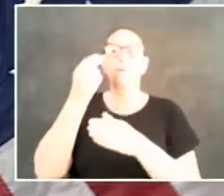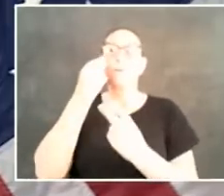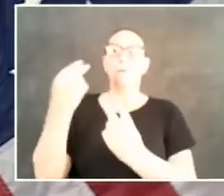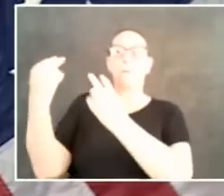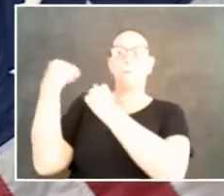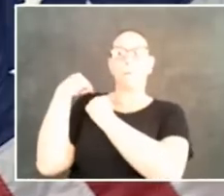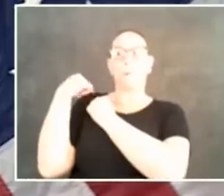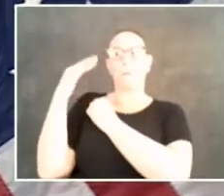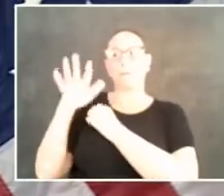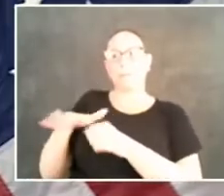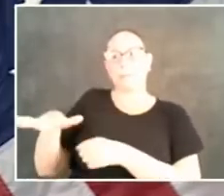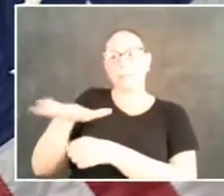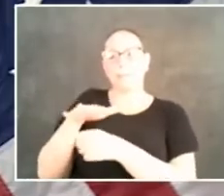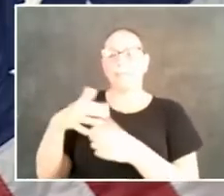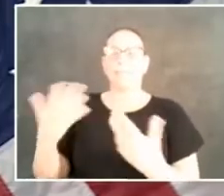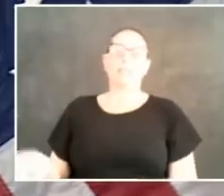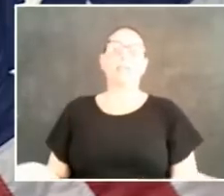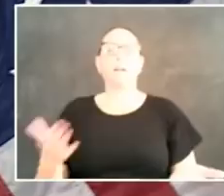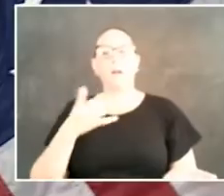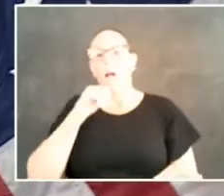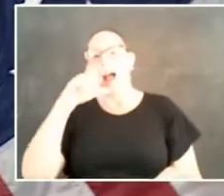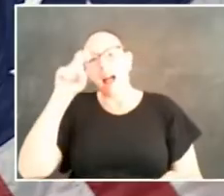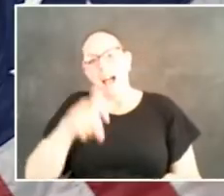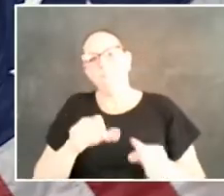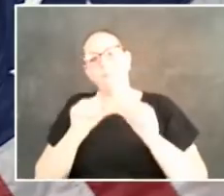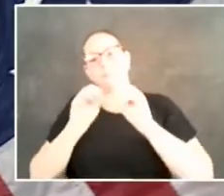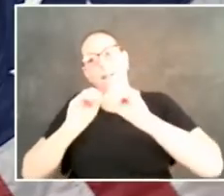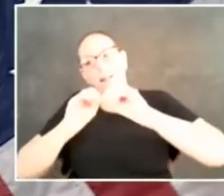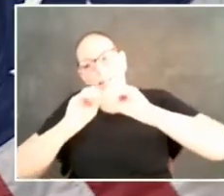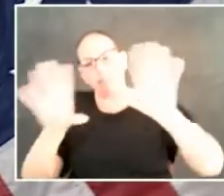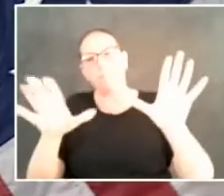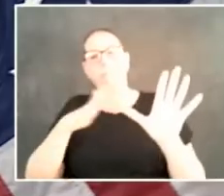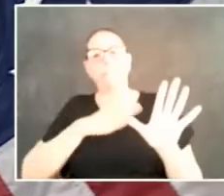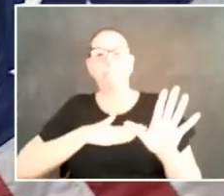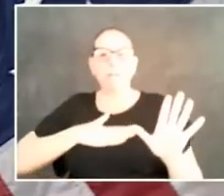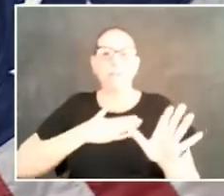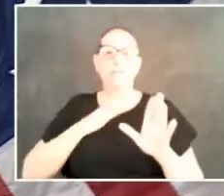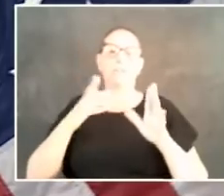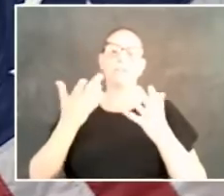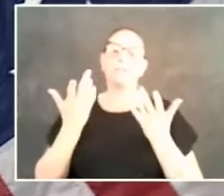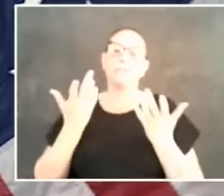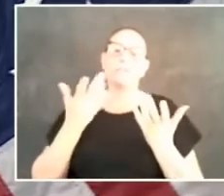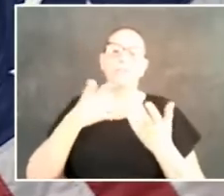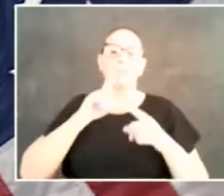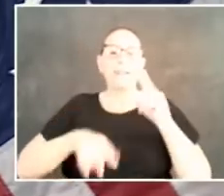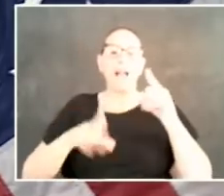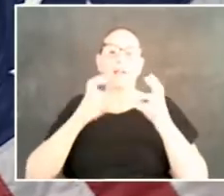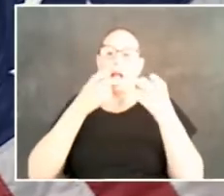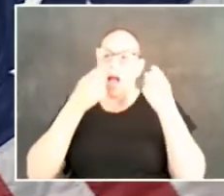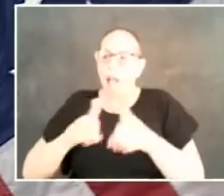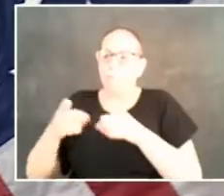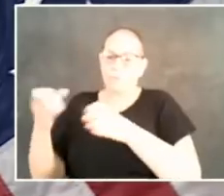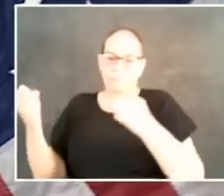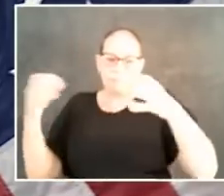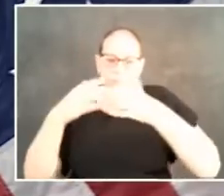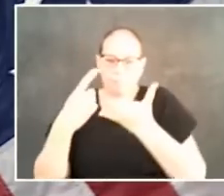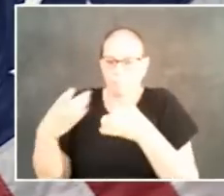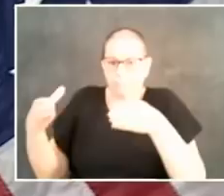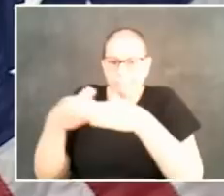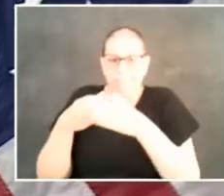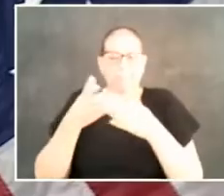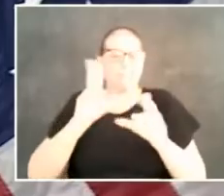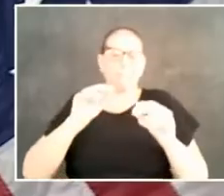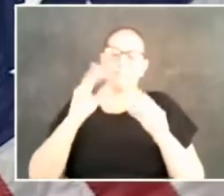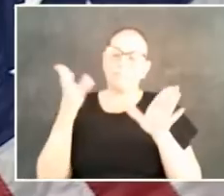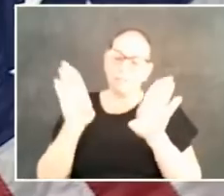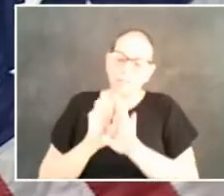that no such event should be happening. We're at a point where when you start to